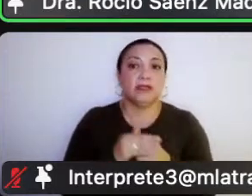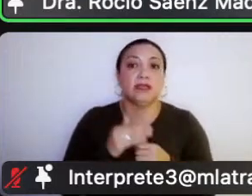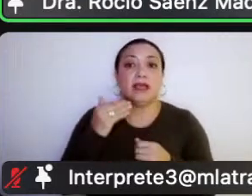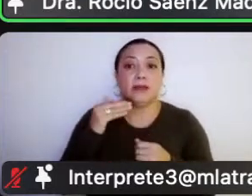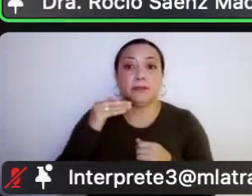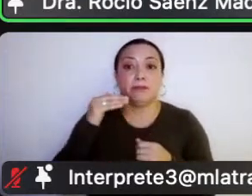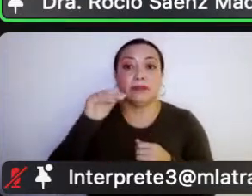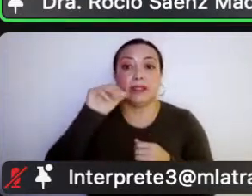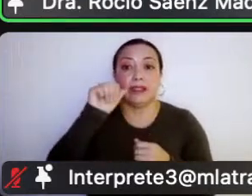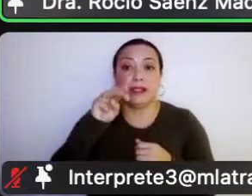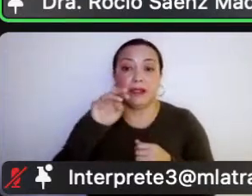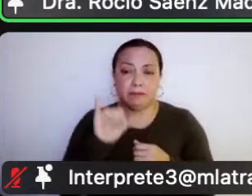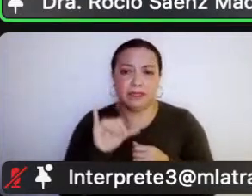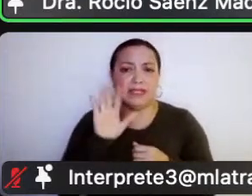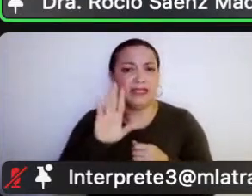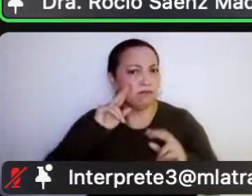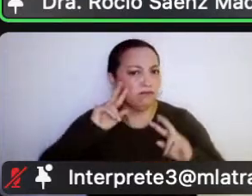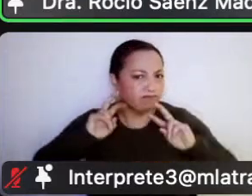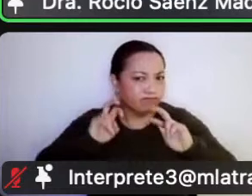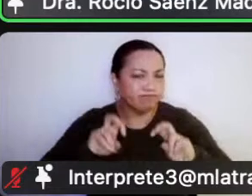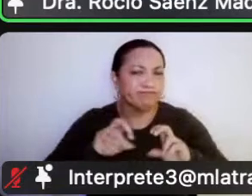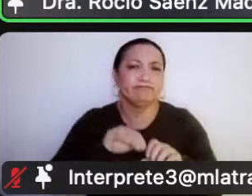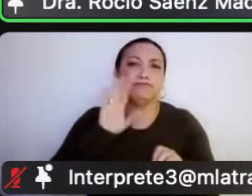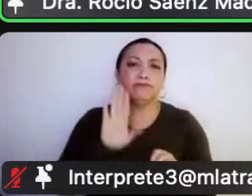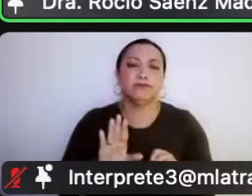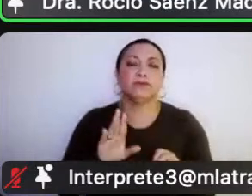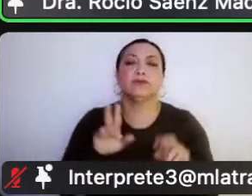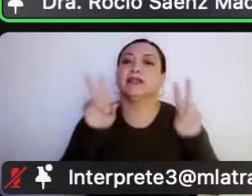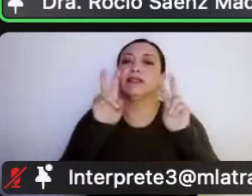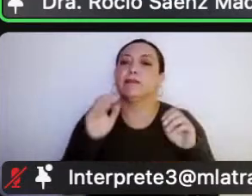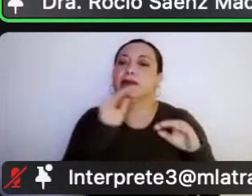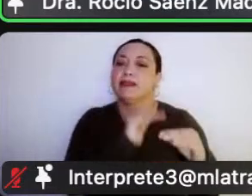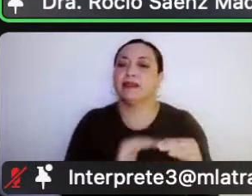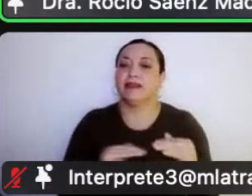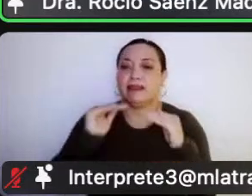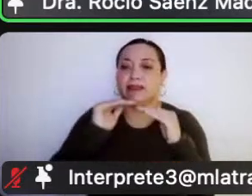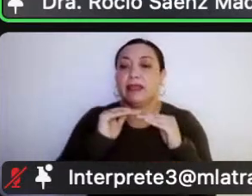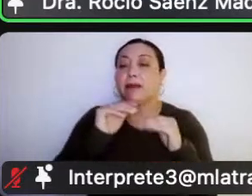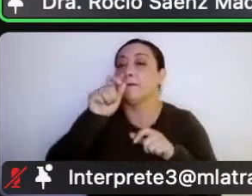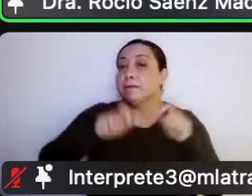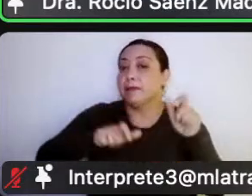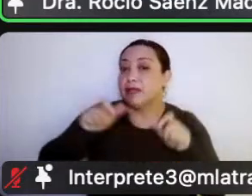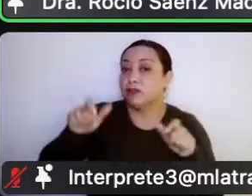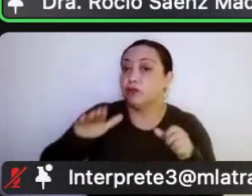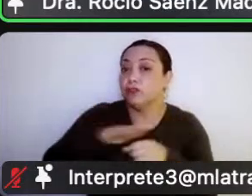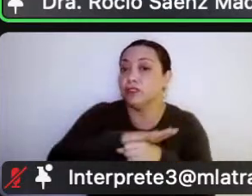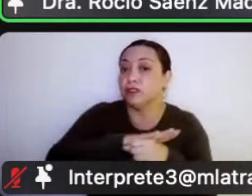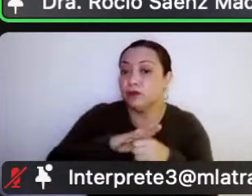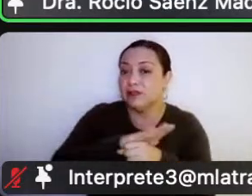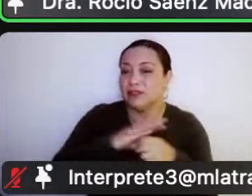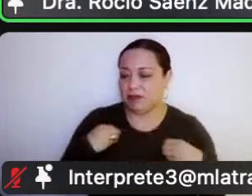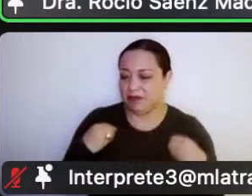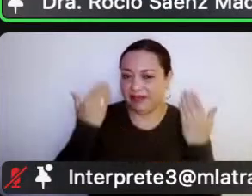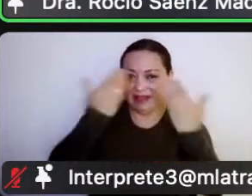She's a researcher, especially on equity in